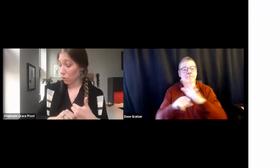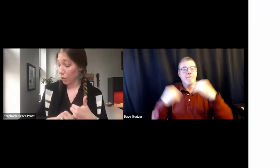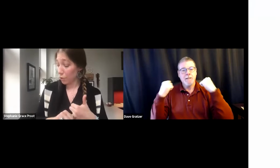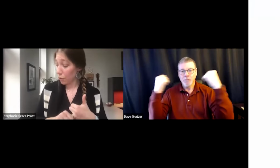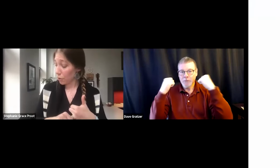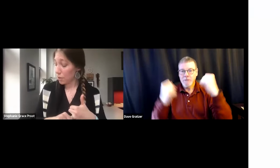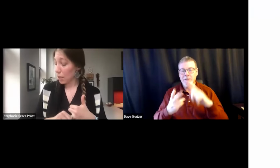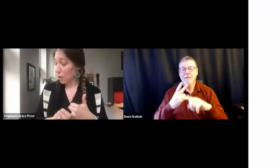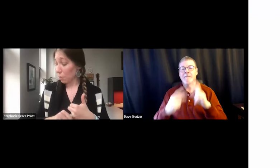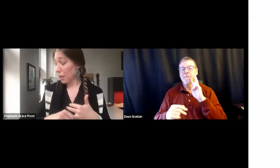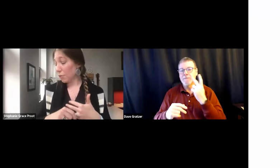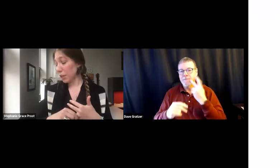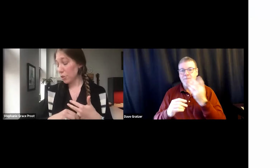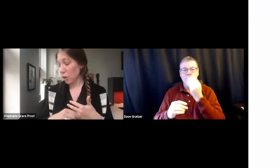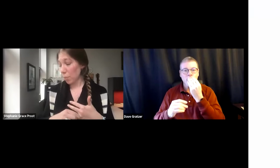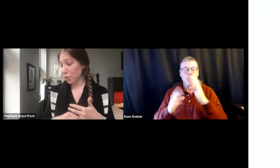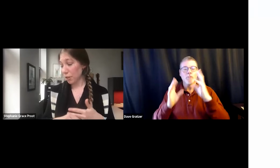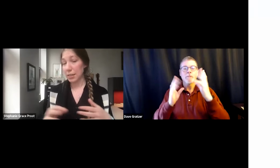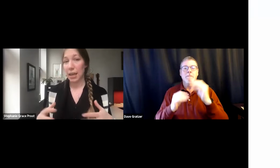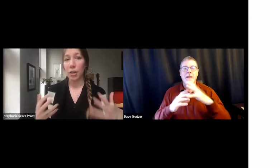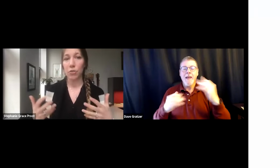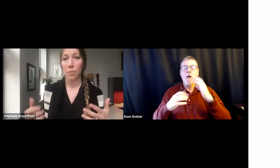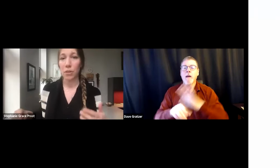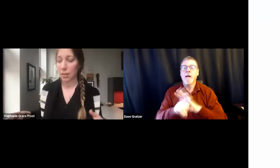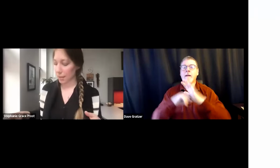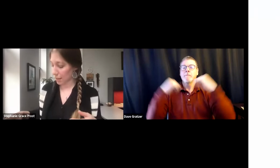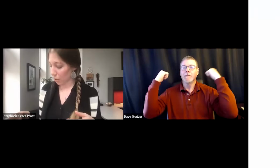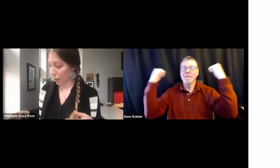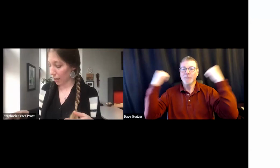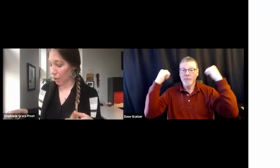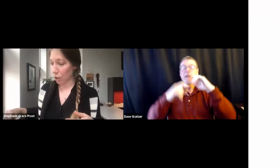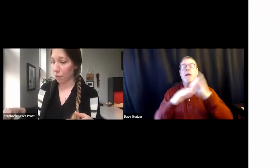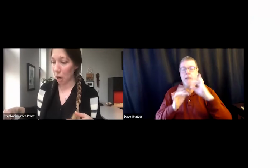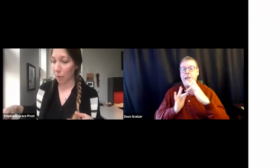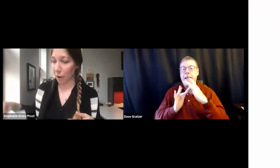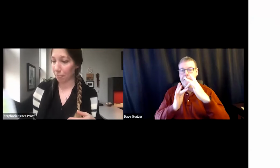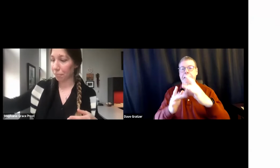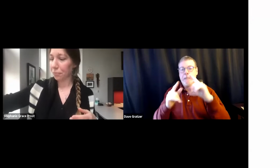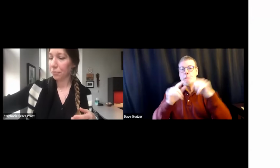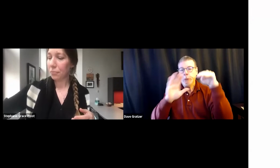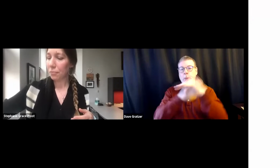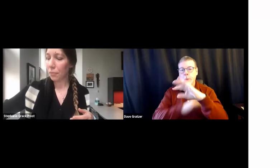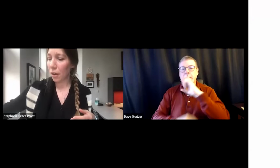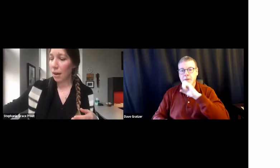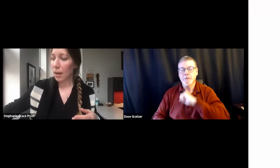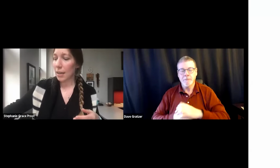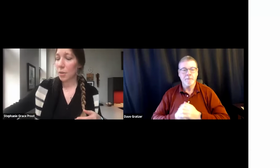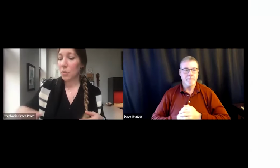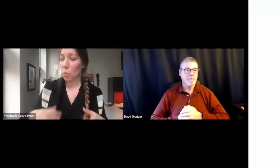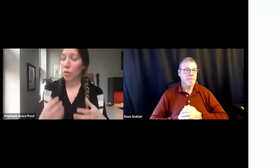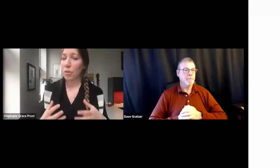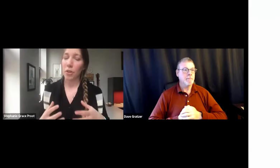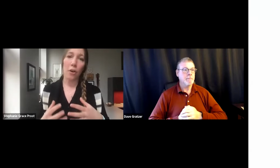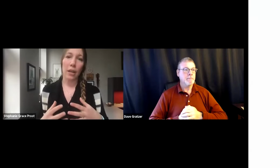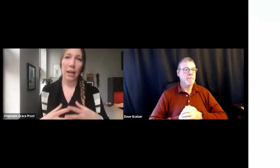vitamin mineral rich foods, or meaningful leisure opportunities can contribute to this accelerated aging phenomenon. And so